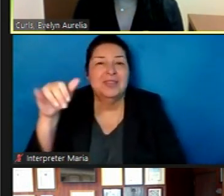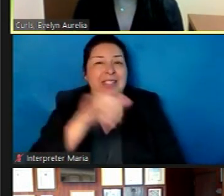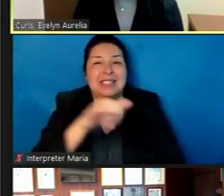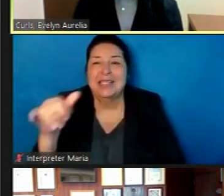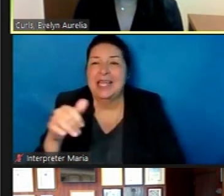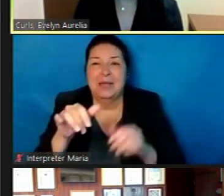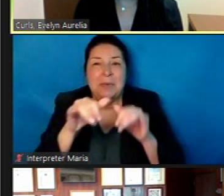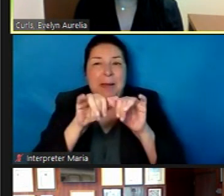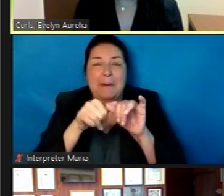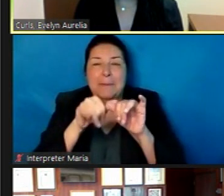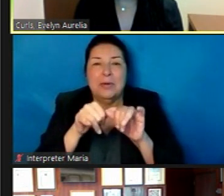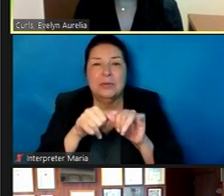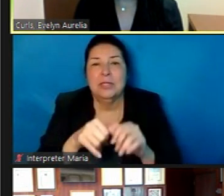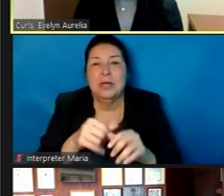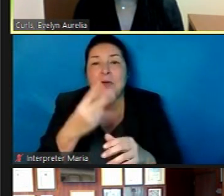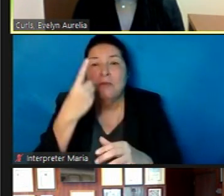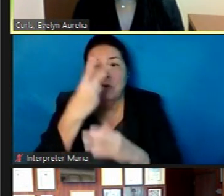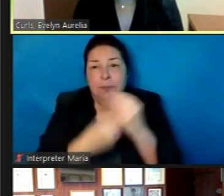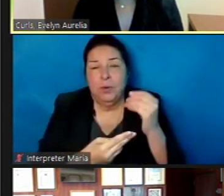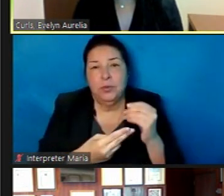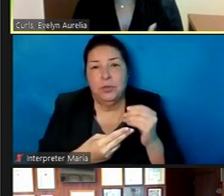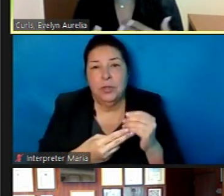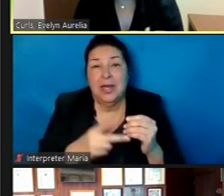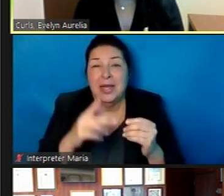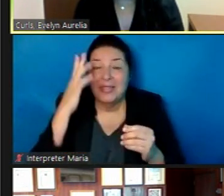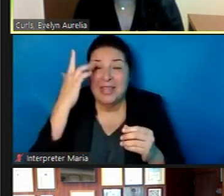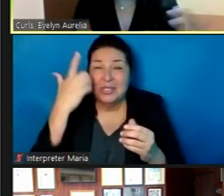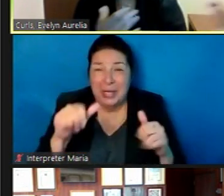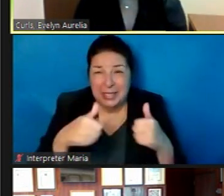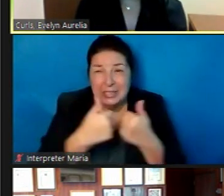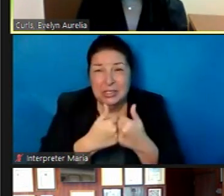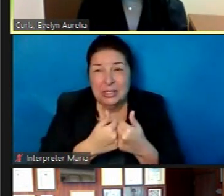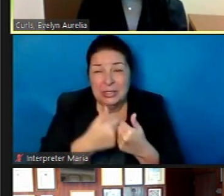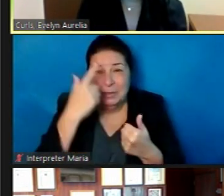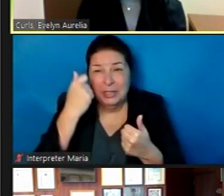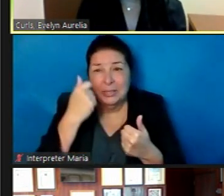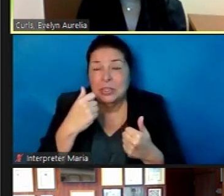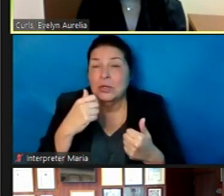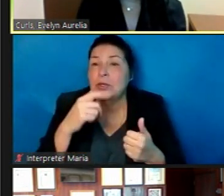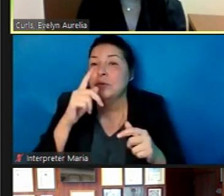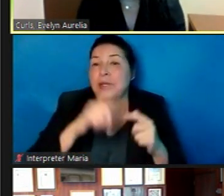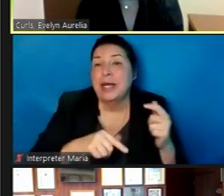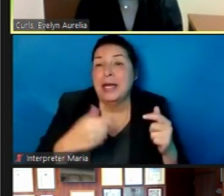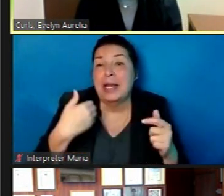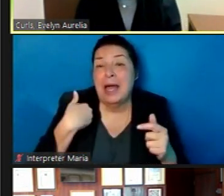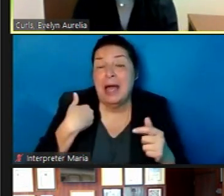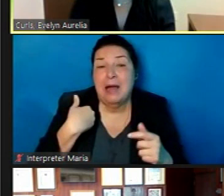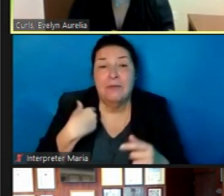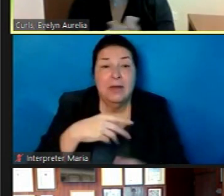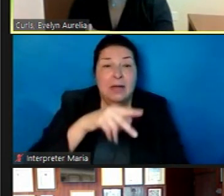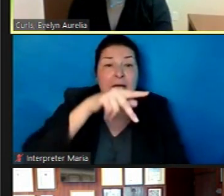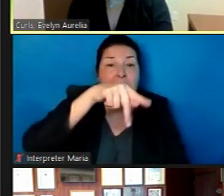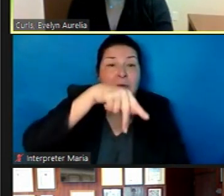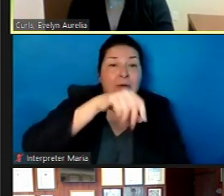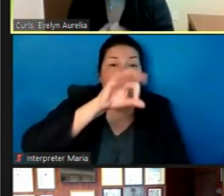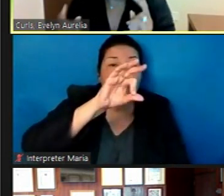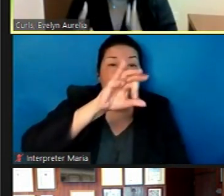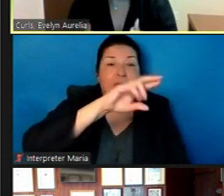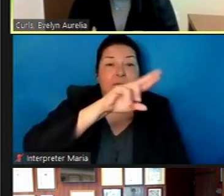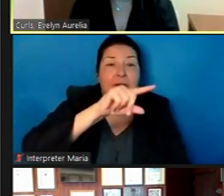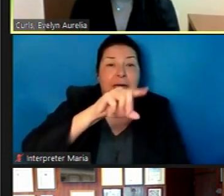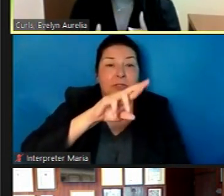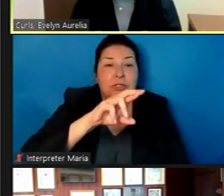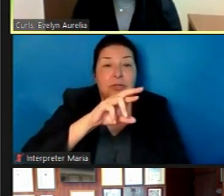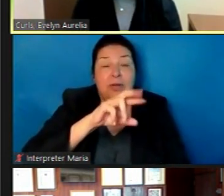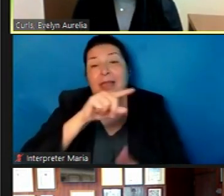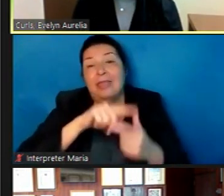makes it a little bit more logistically challenging because you can't have gotten the Pfizer vaccine, the first vaccine, and then get the Moderna the second. It